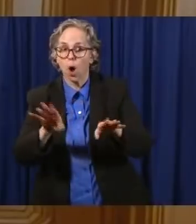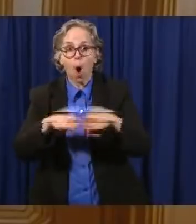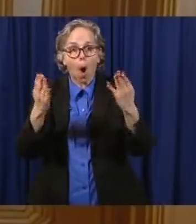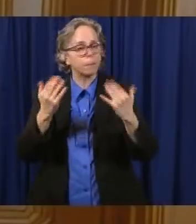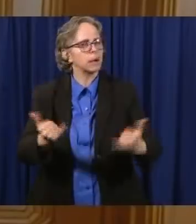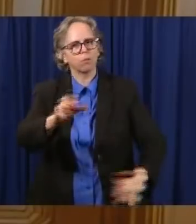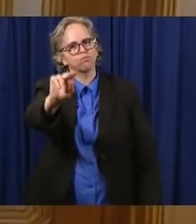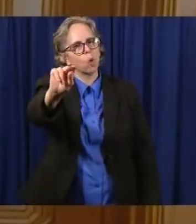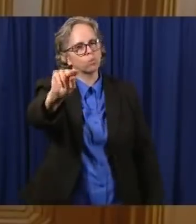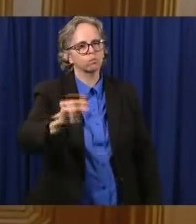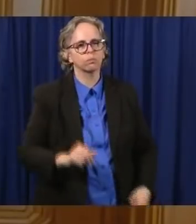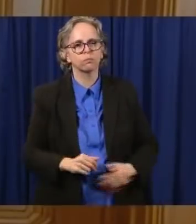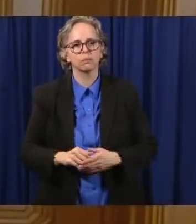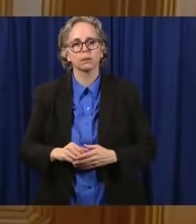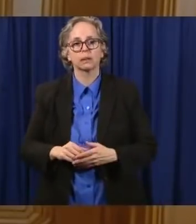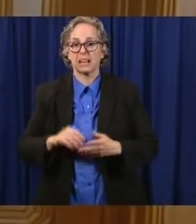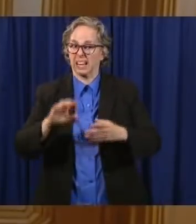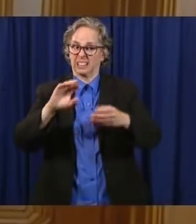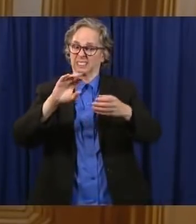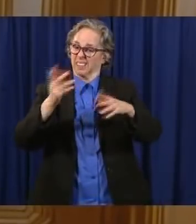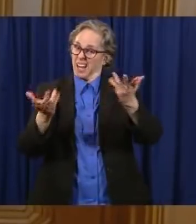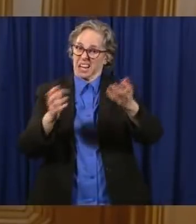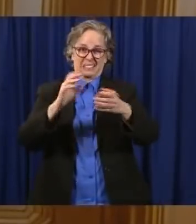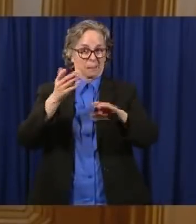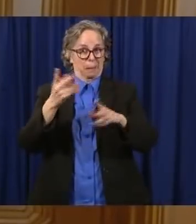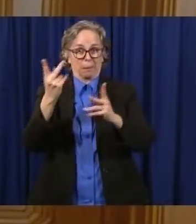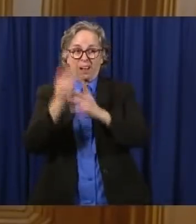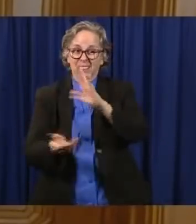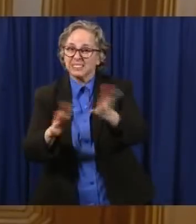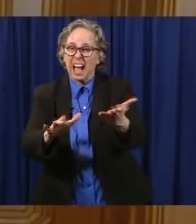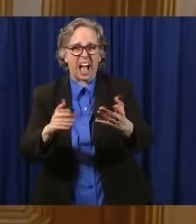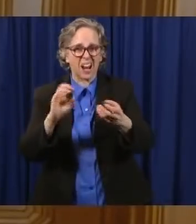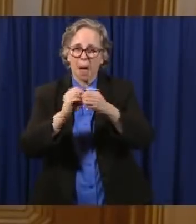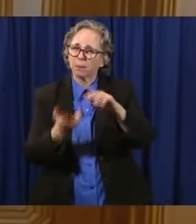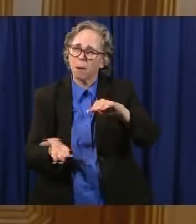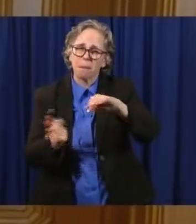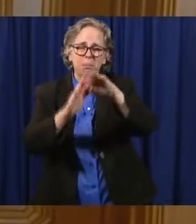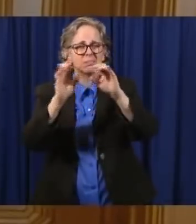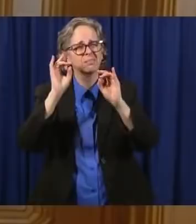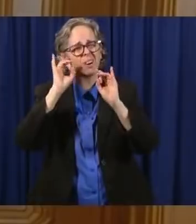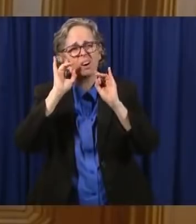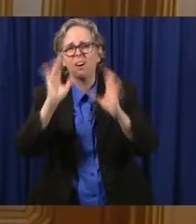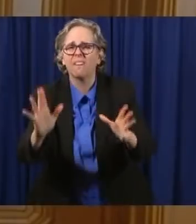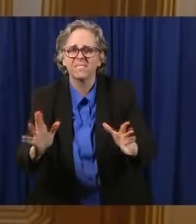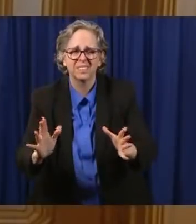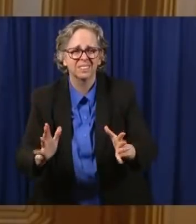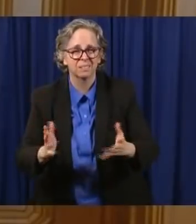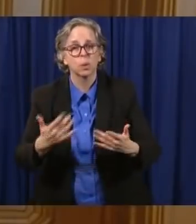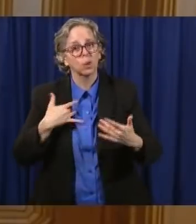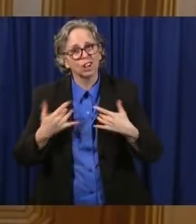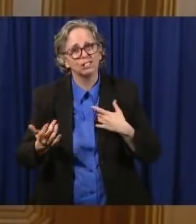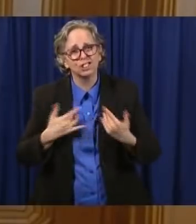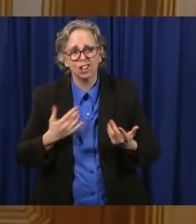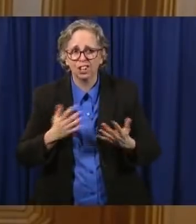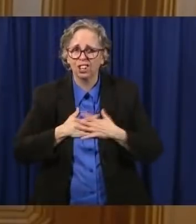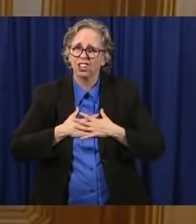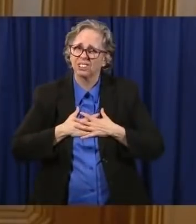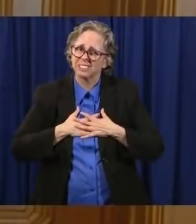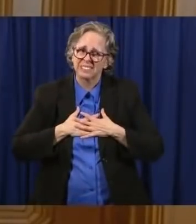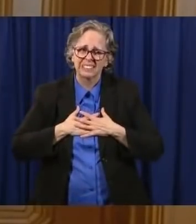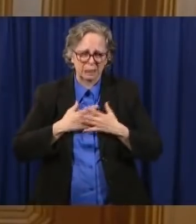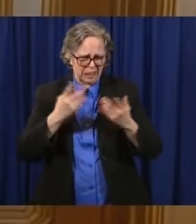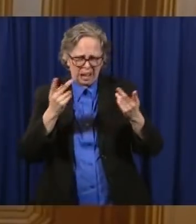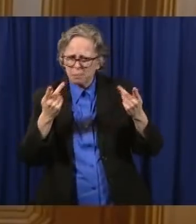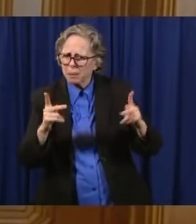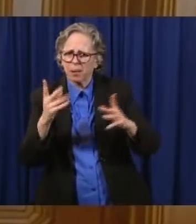go up tragically in Ohio. We are concerned about what's going on in